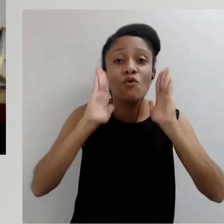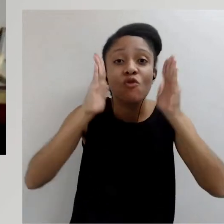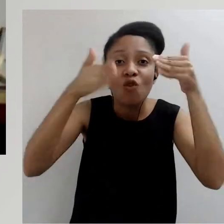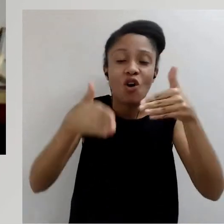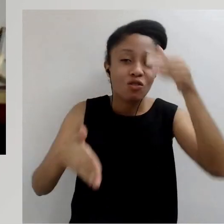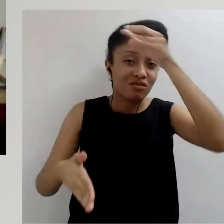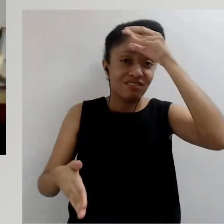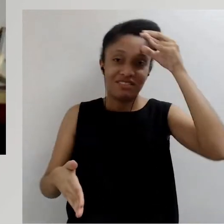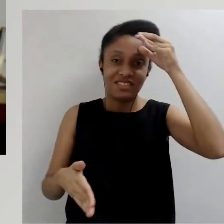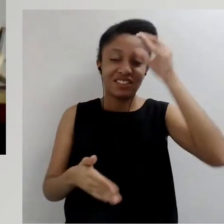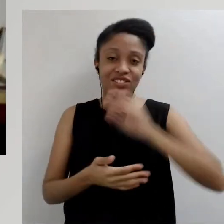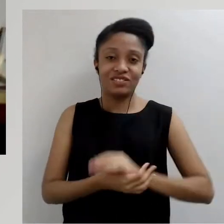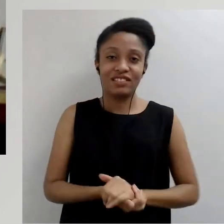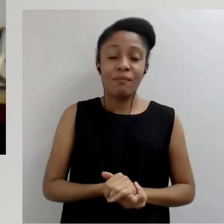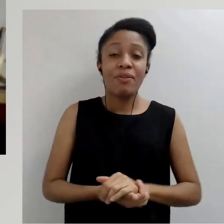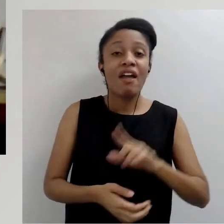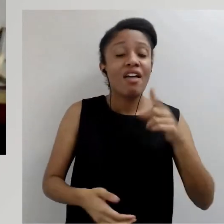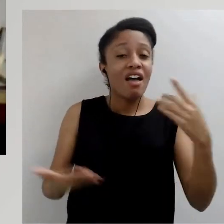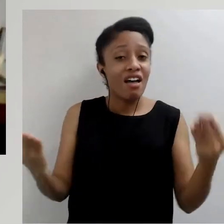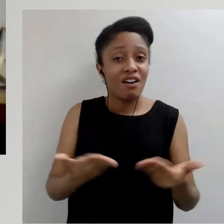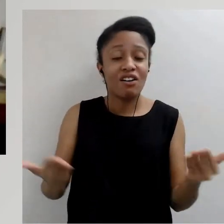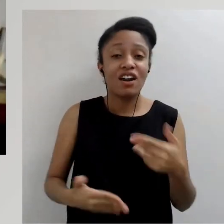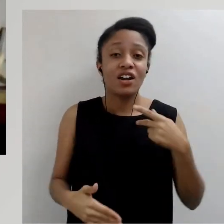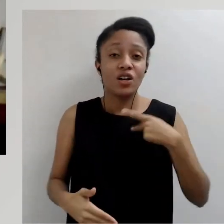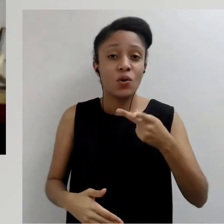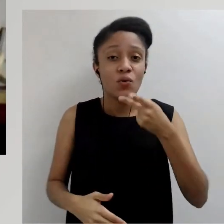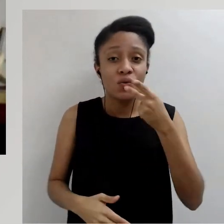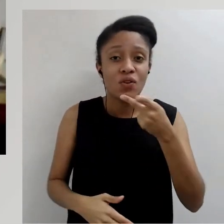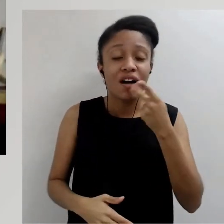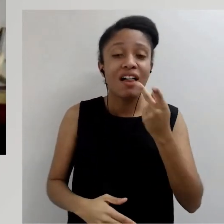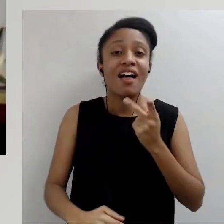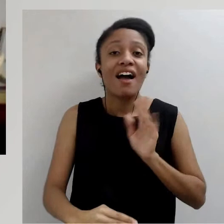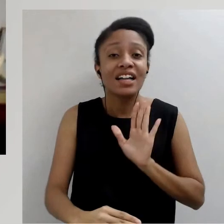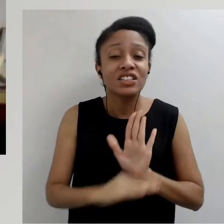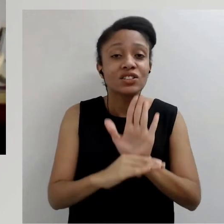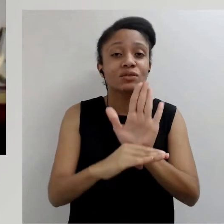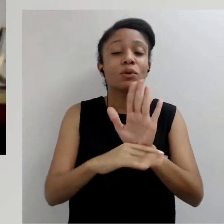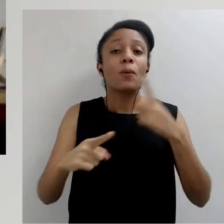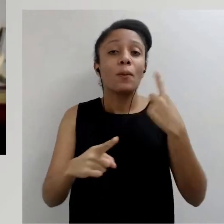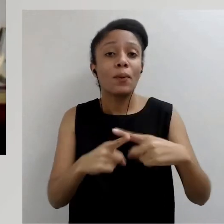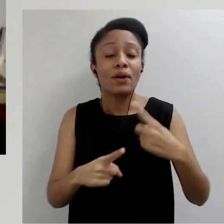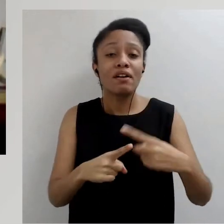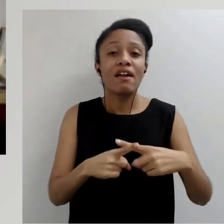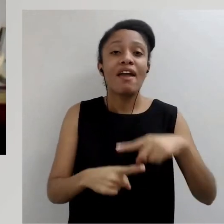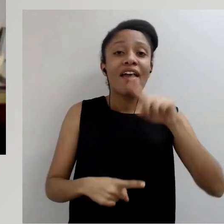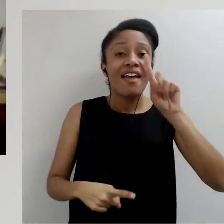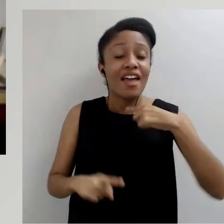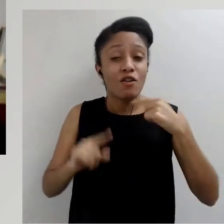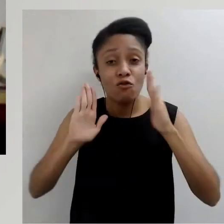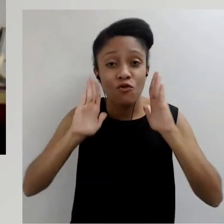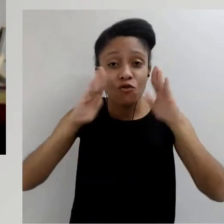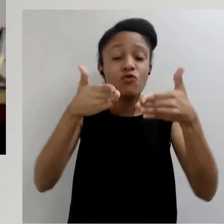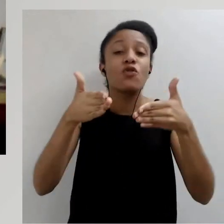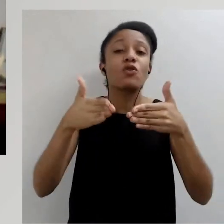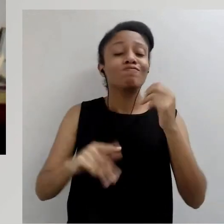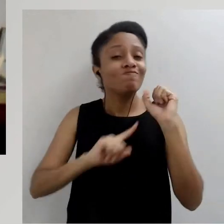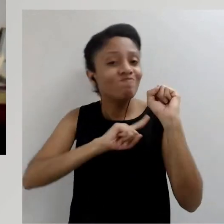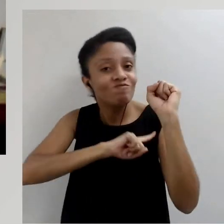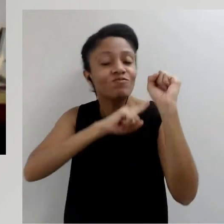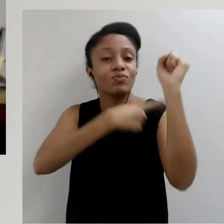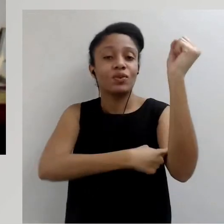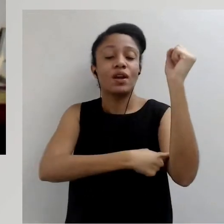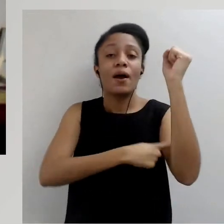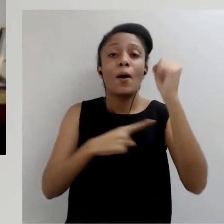that it's focused in the client. I'm talking a little bit about the service, that this customer service that is